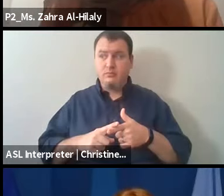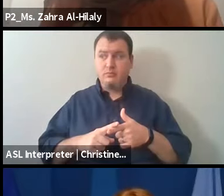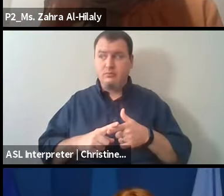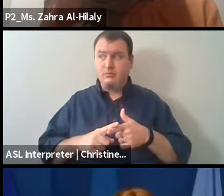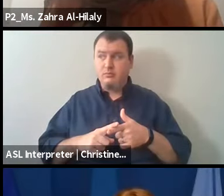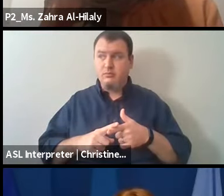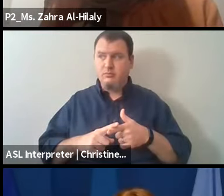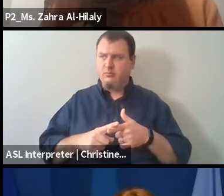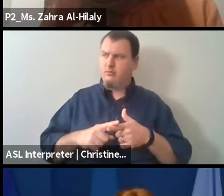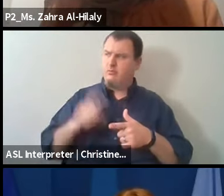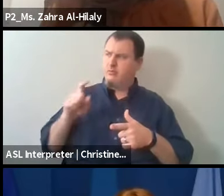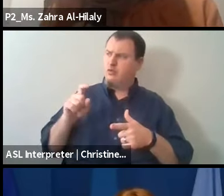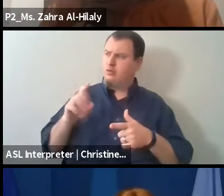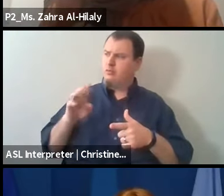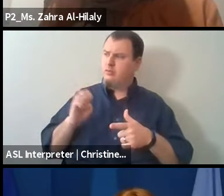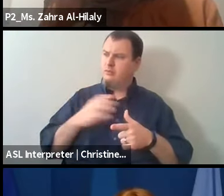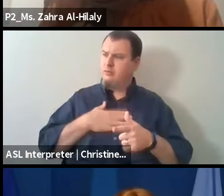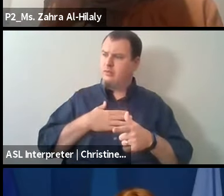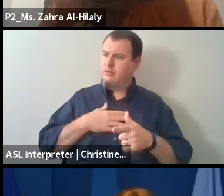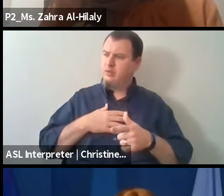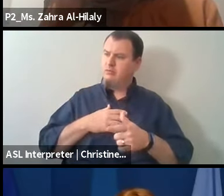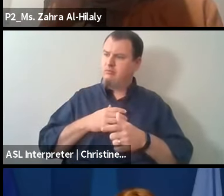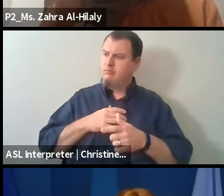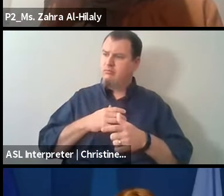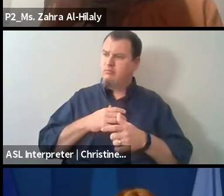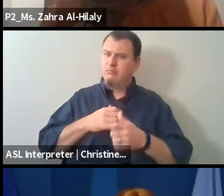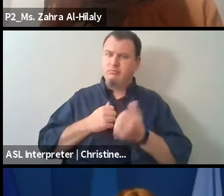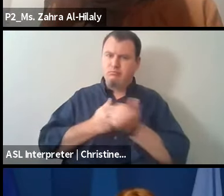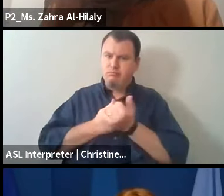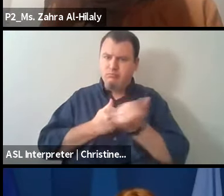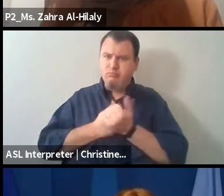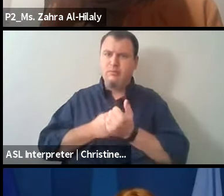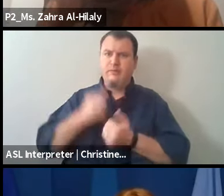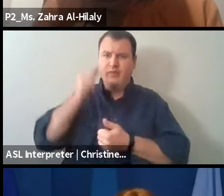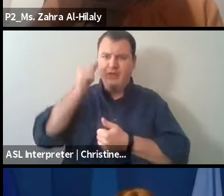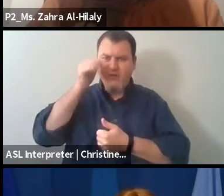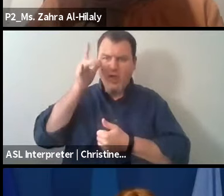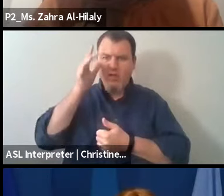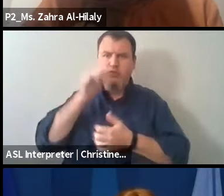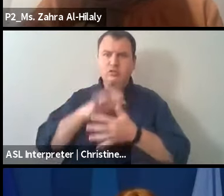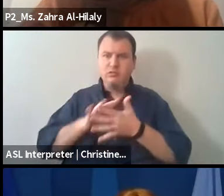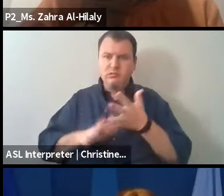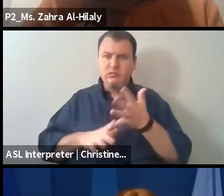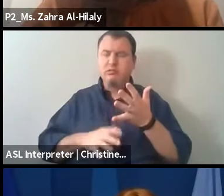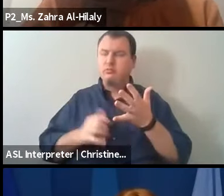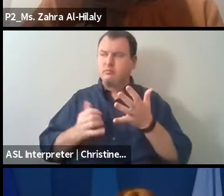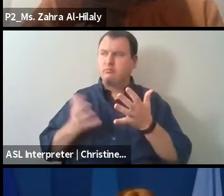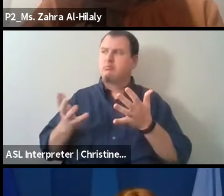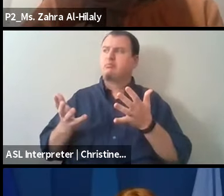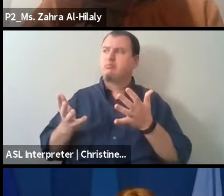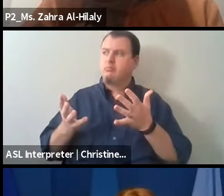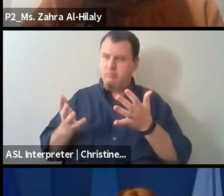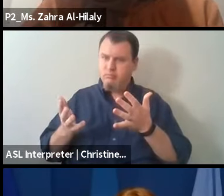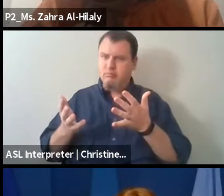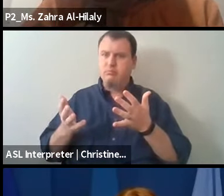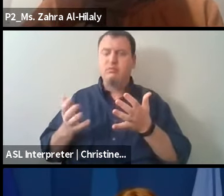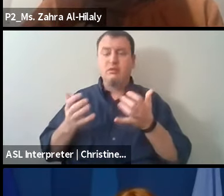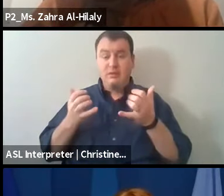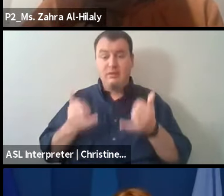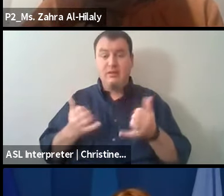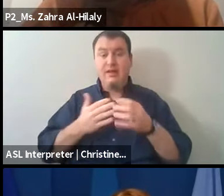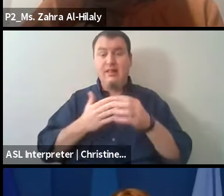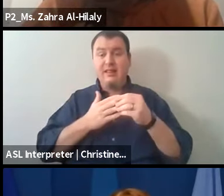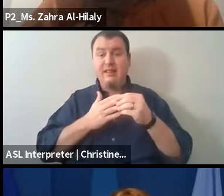to be their uncles, their fathers, and so on, and so on, and so on. So leaders